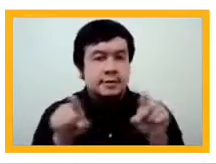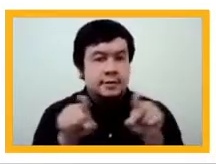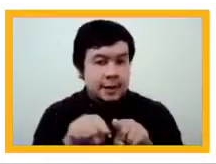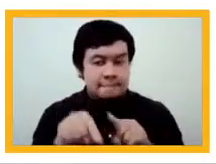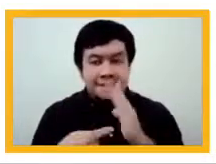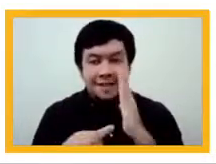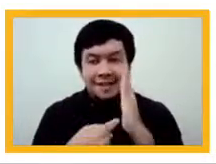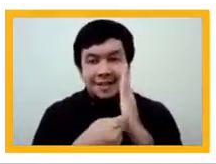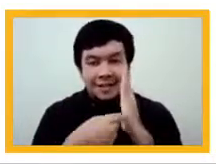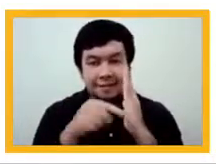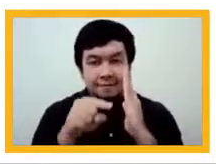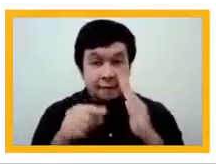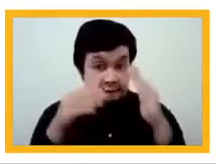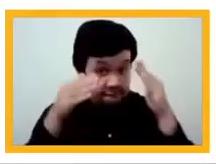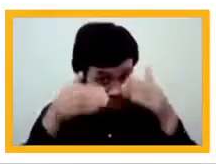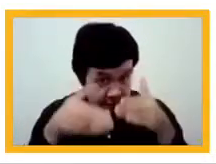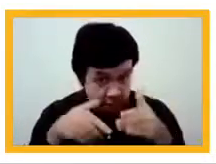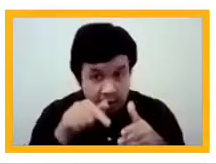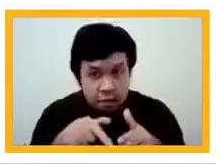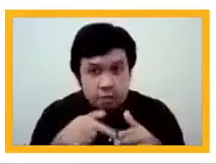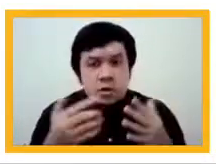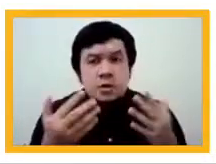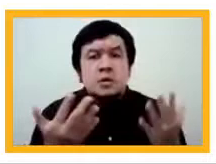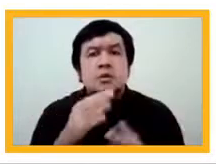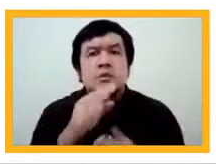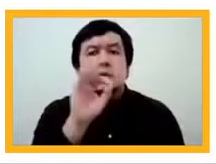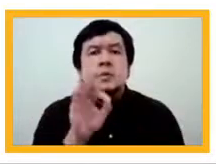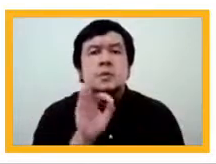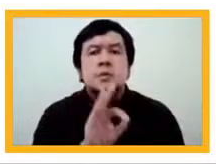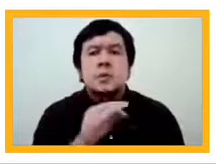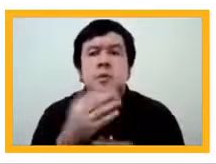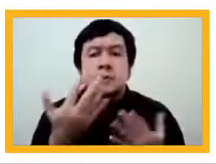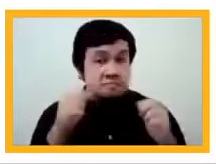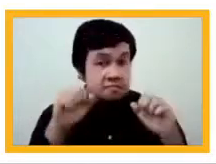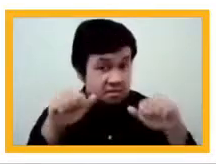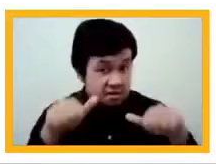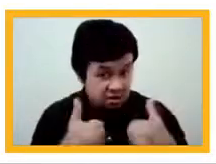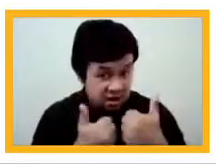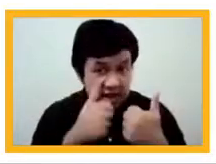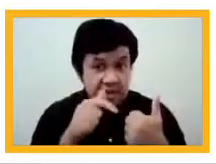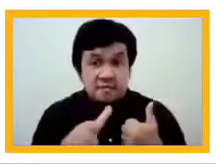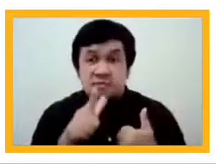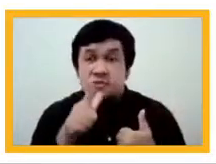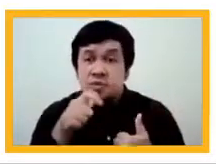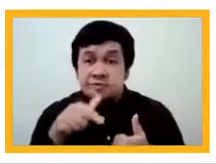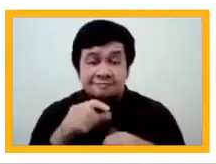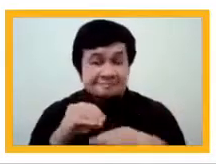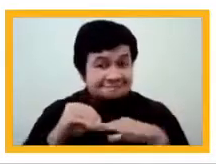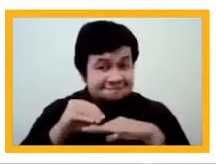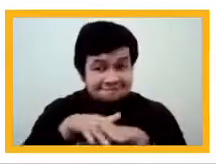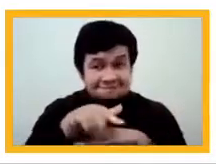also a challenge to convince policymakers that technology driven skills